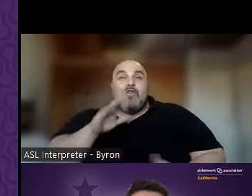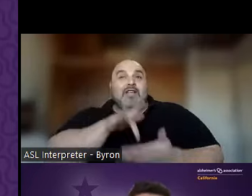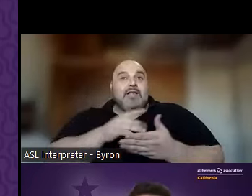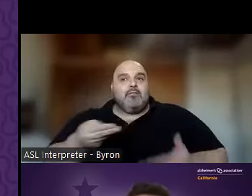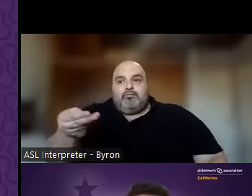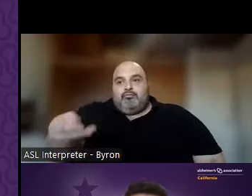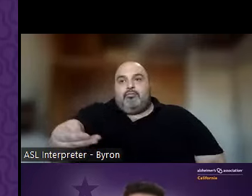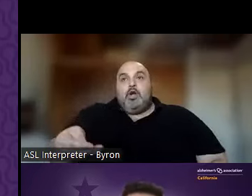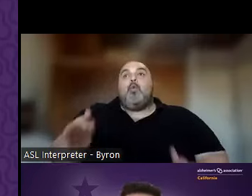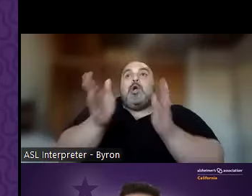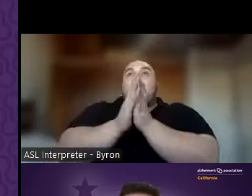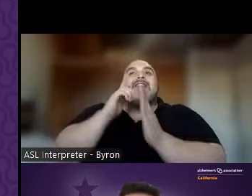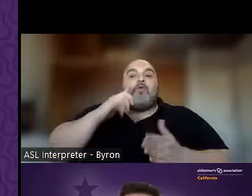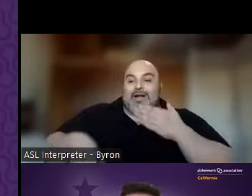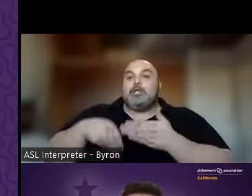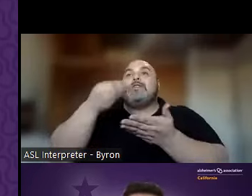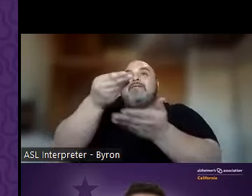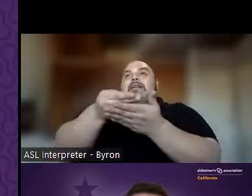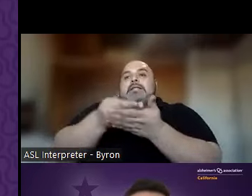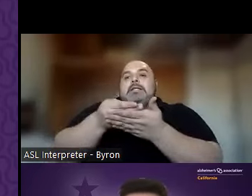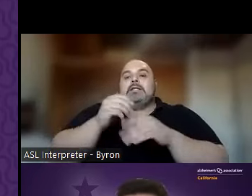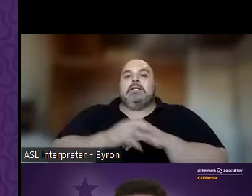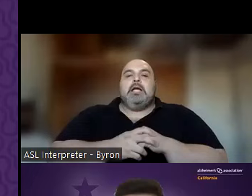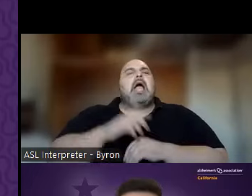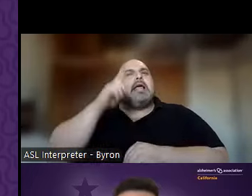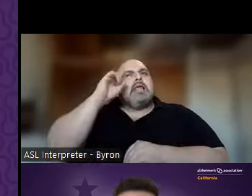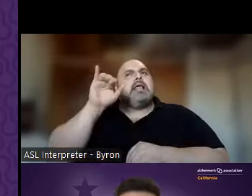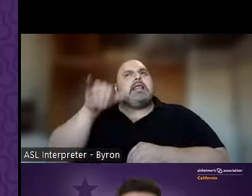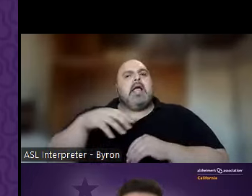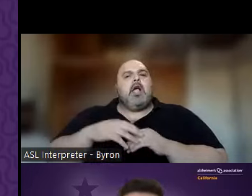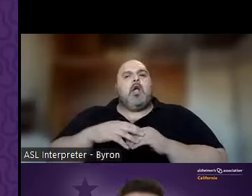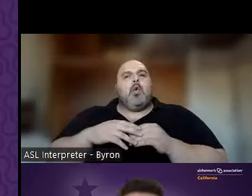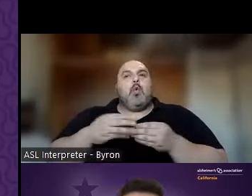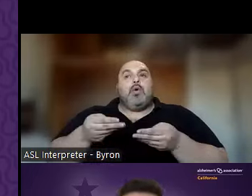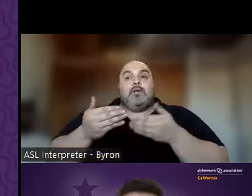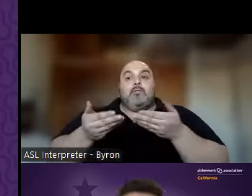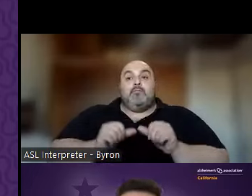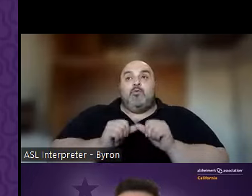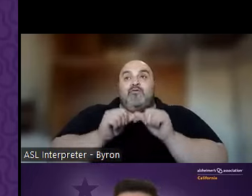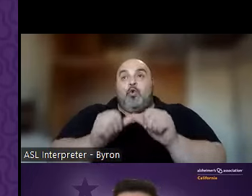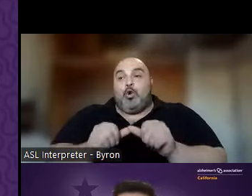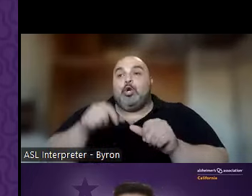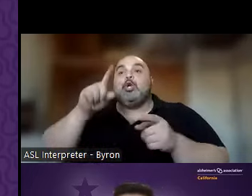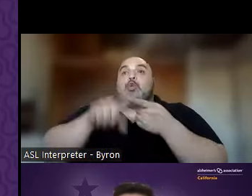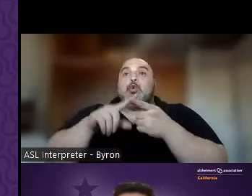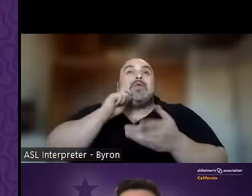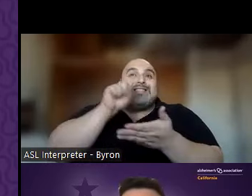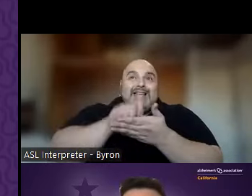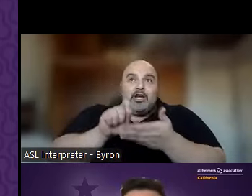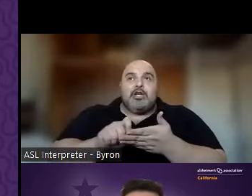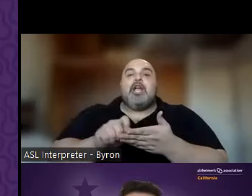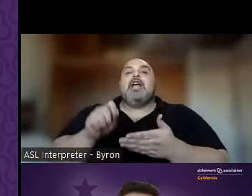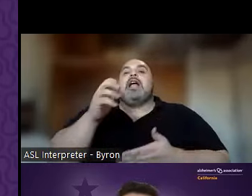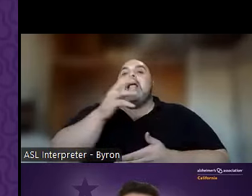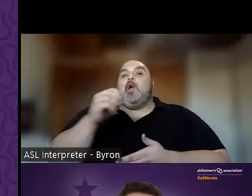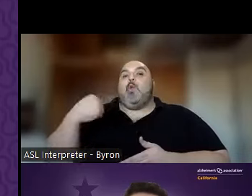additional funding that I think was moved forward through this committee to the secretary. And